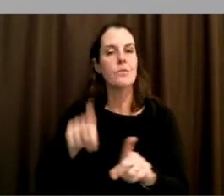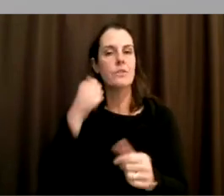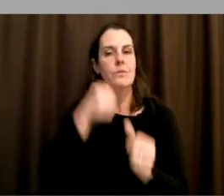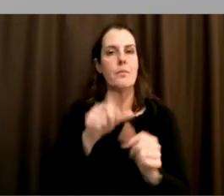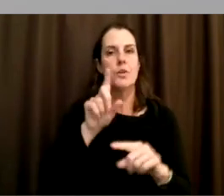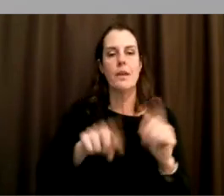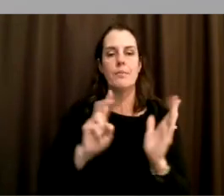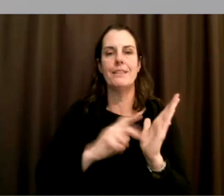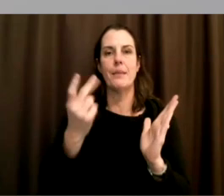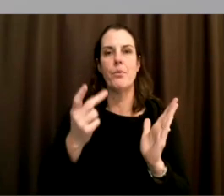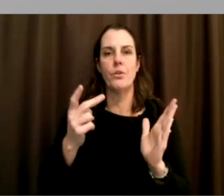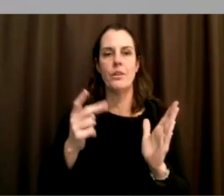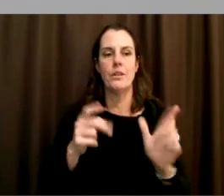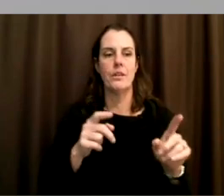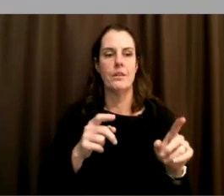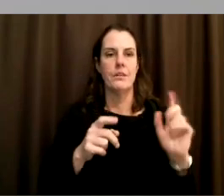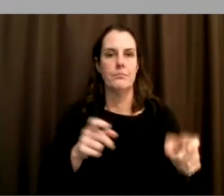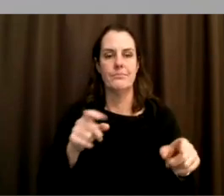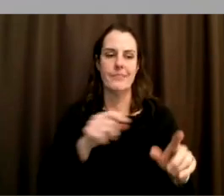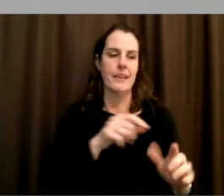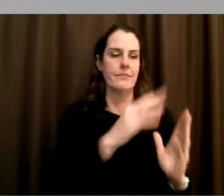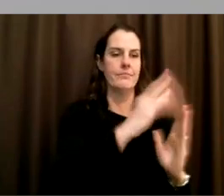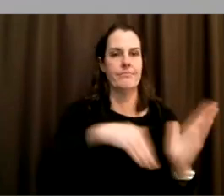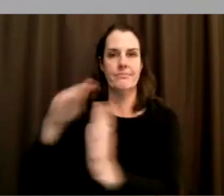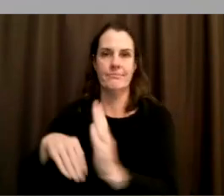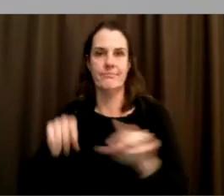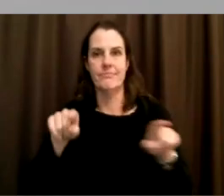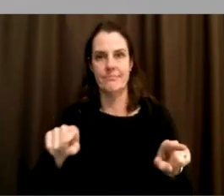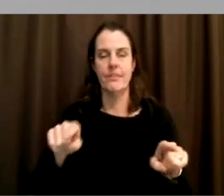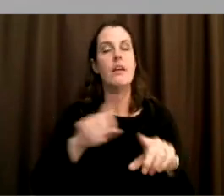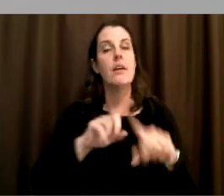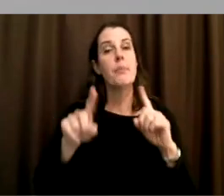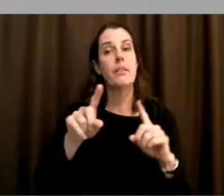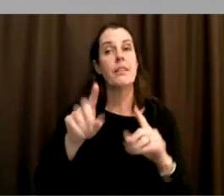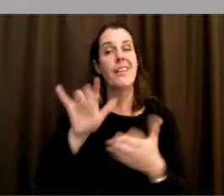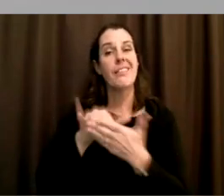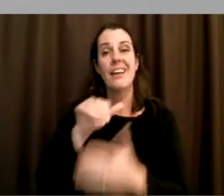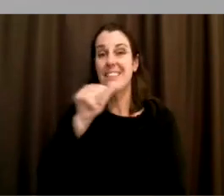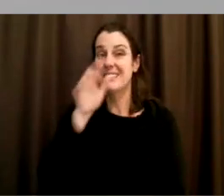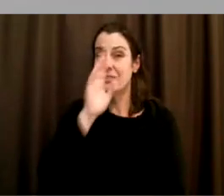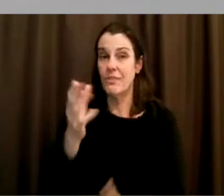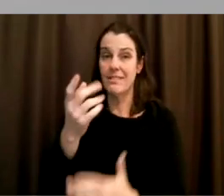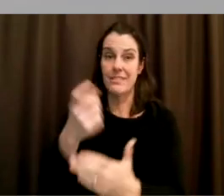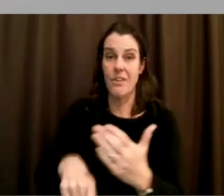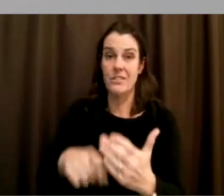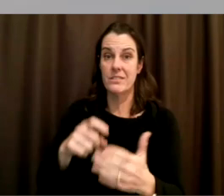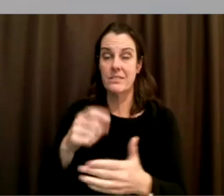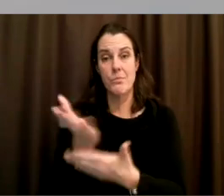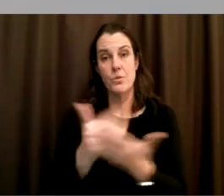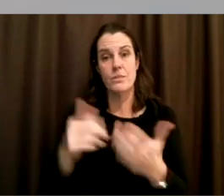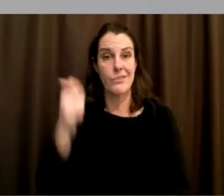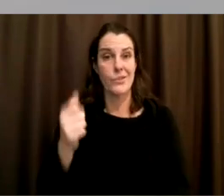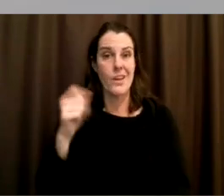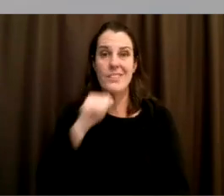double dipping. But in general, the indirect cost portion of a grant are not going to need to